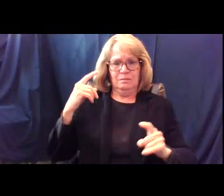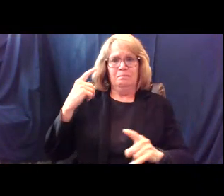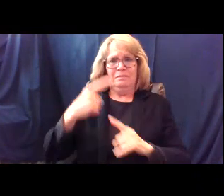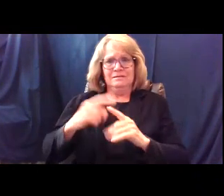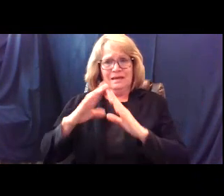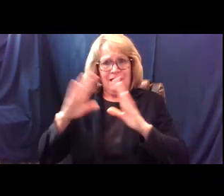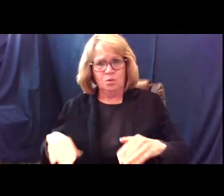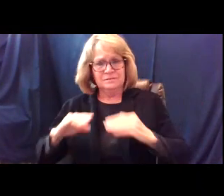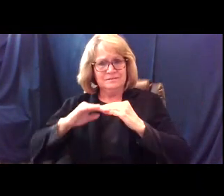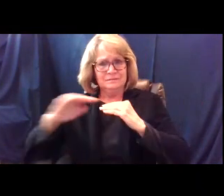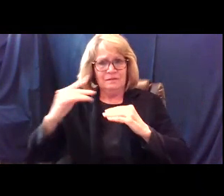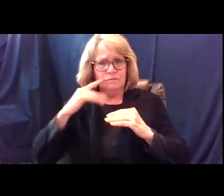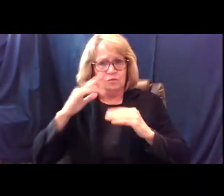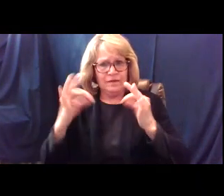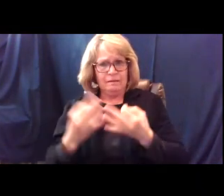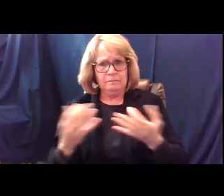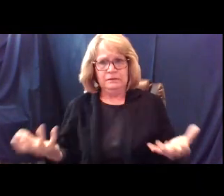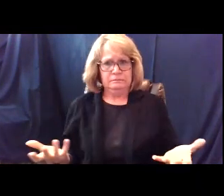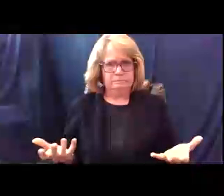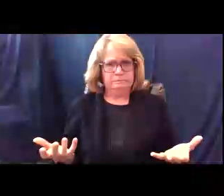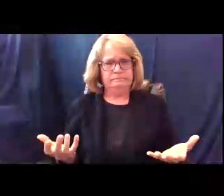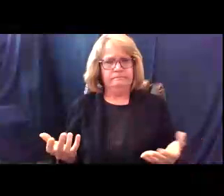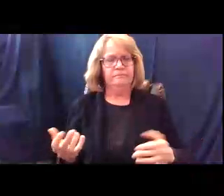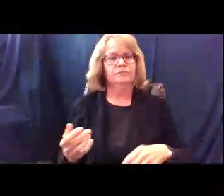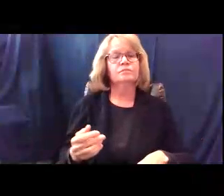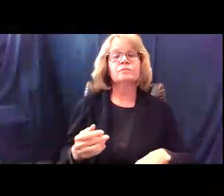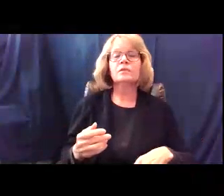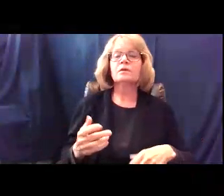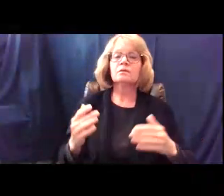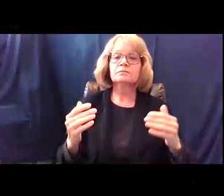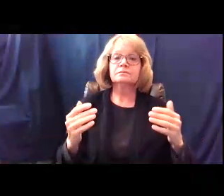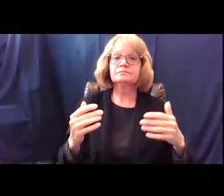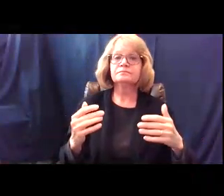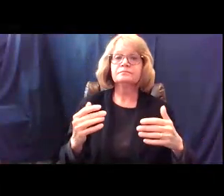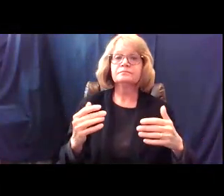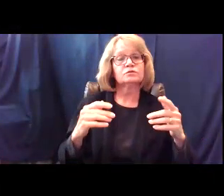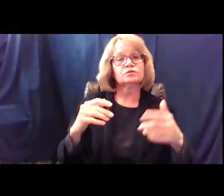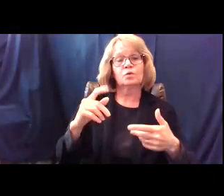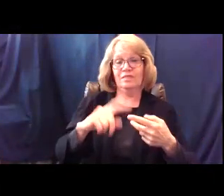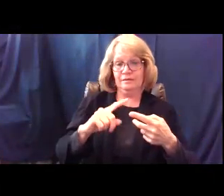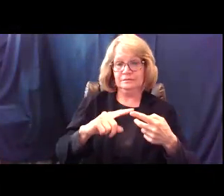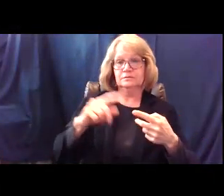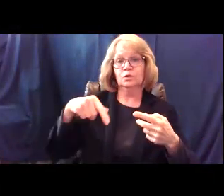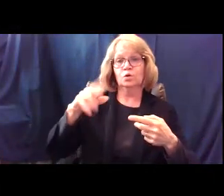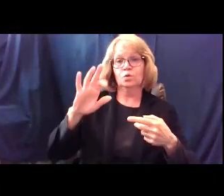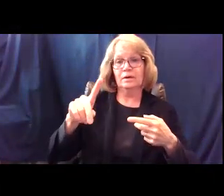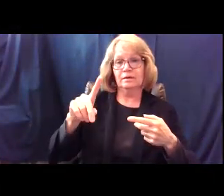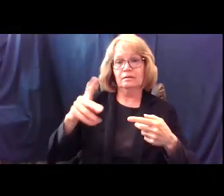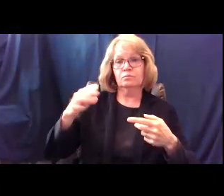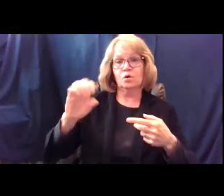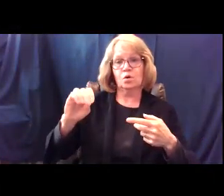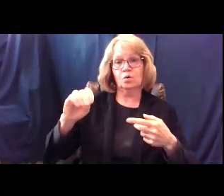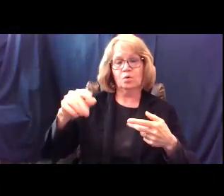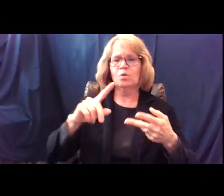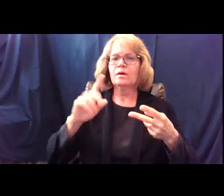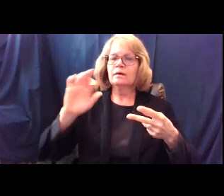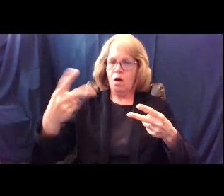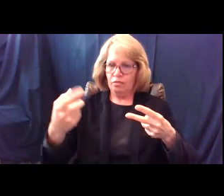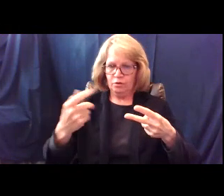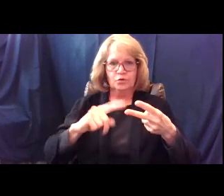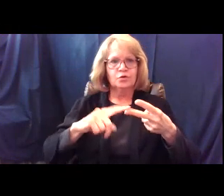themselves and their family. But beyond that quid pro quo, there's also a hostile environment. And that's